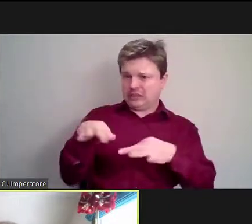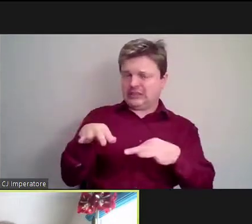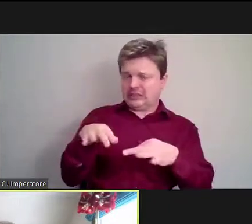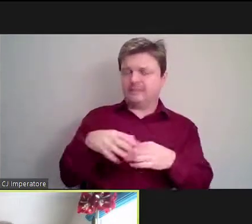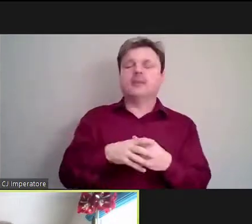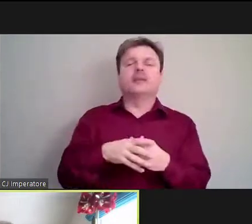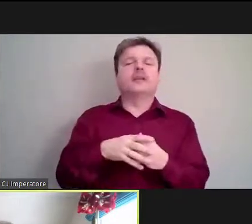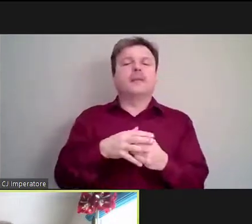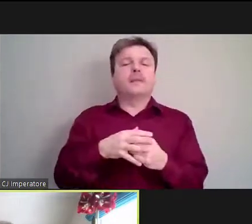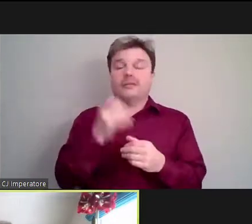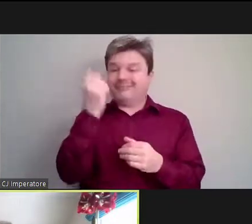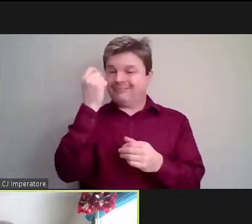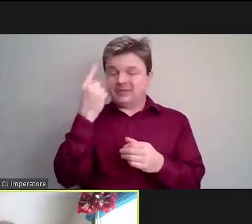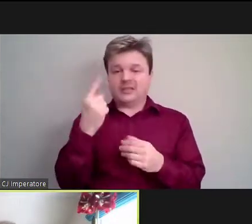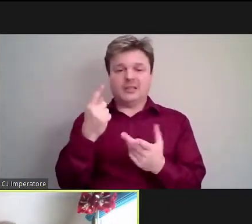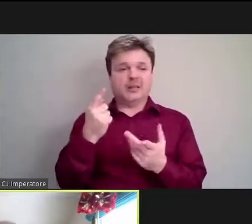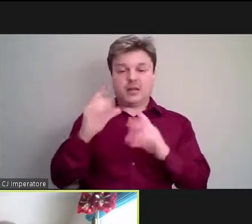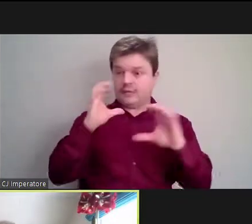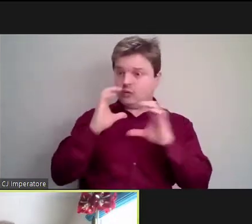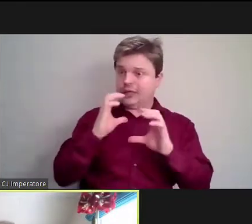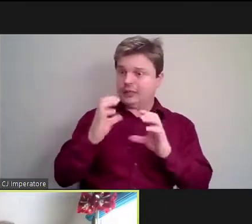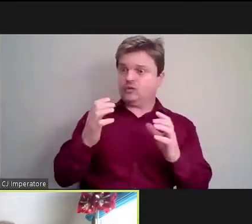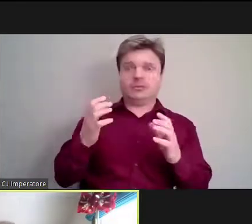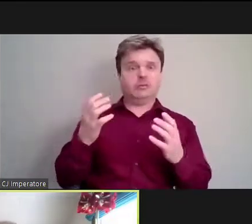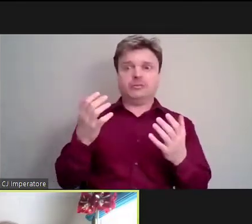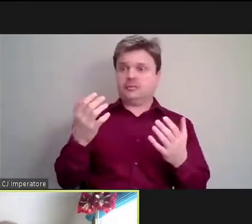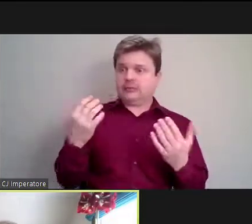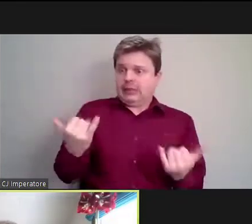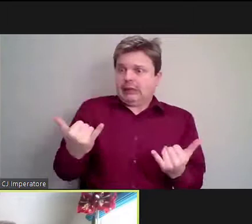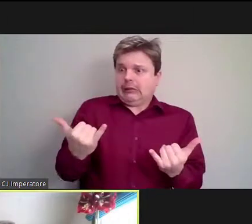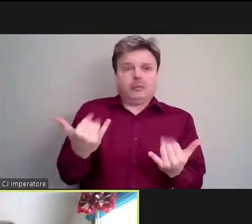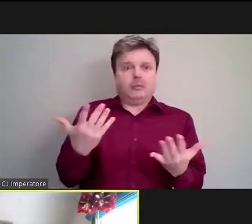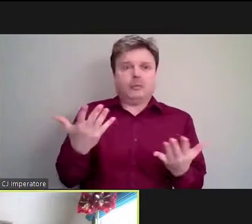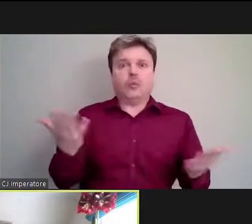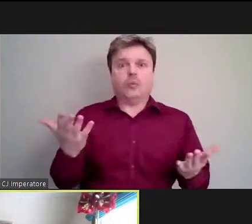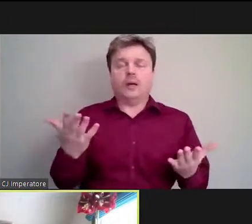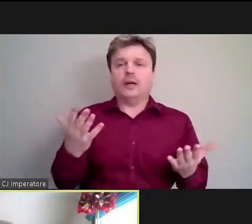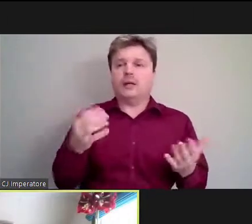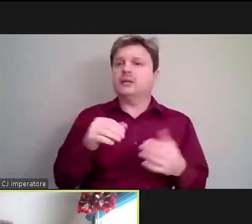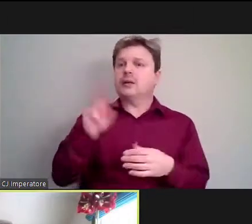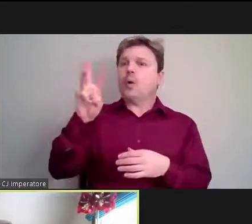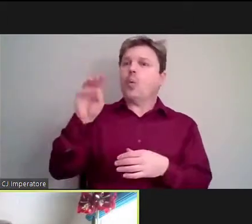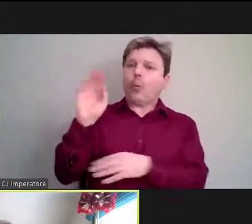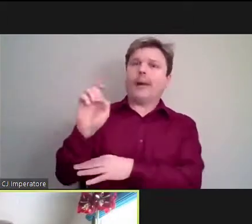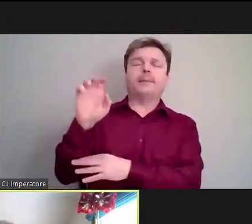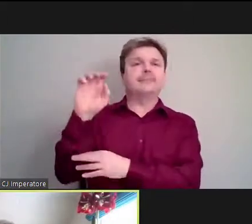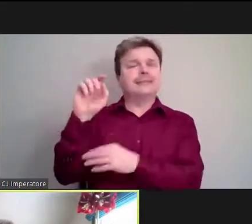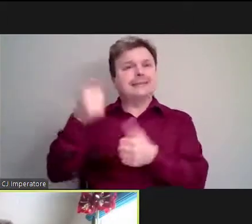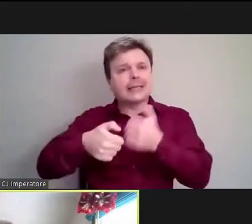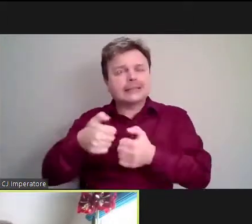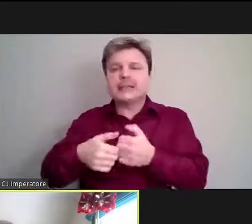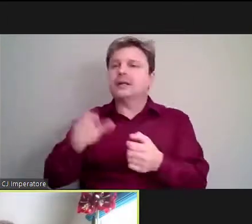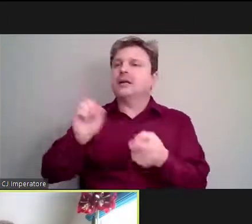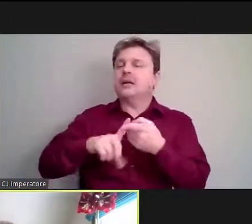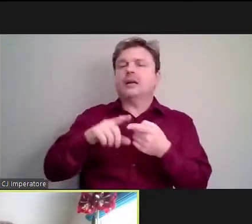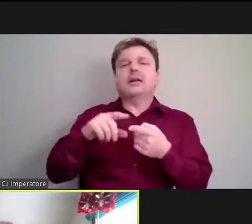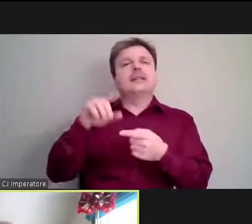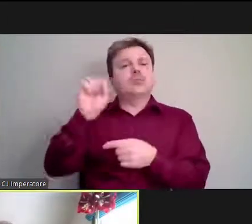that a lot of our communication now does take place in, for example, web texts, comics,